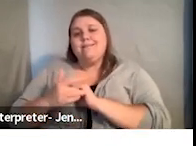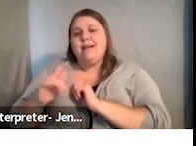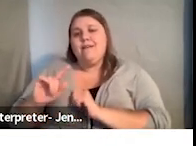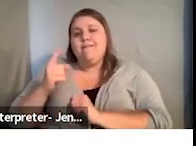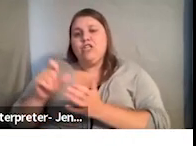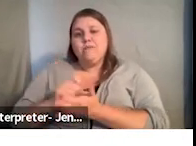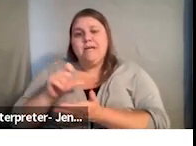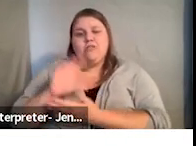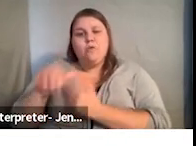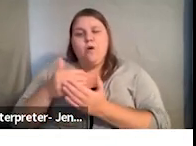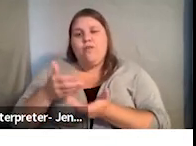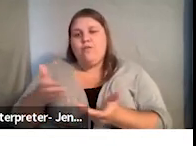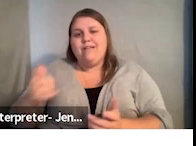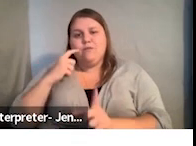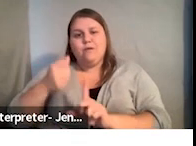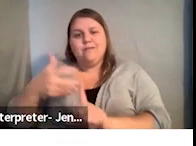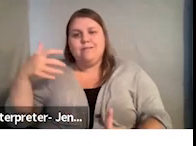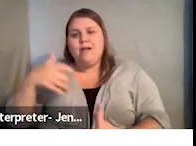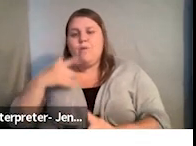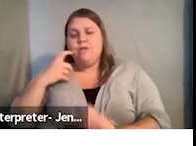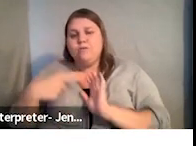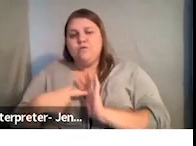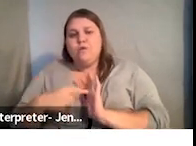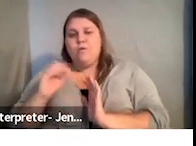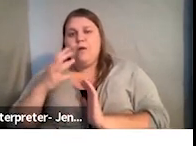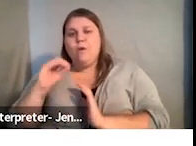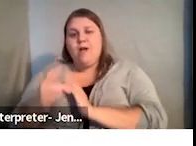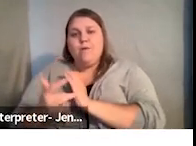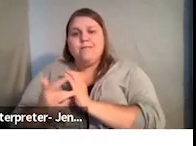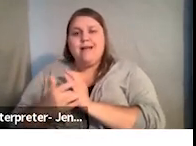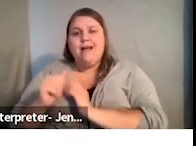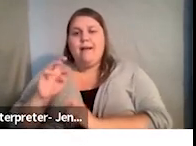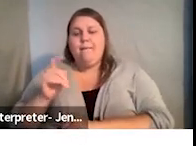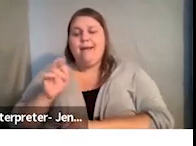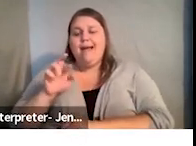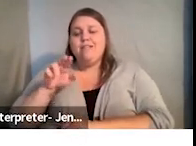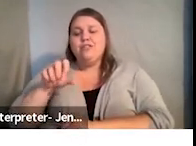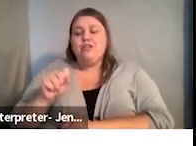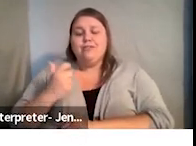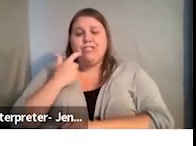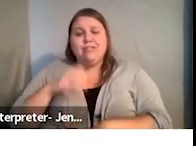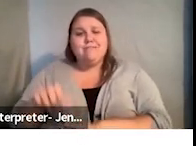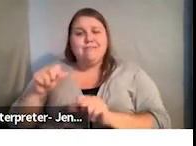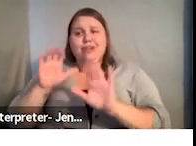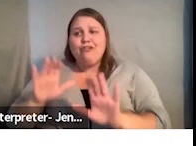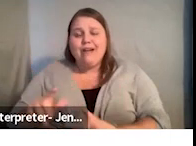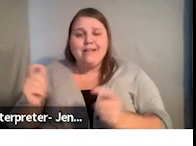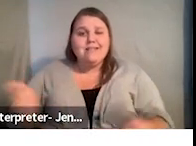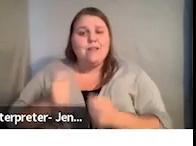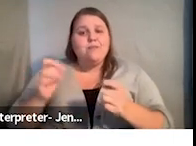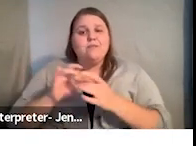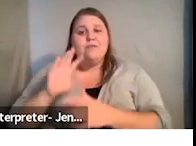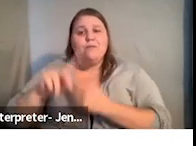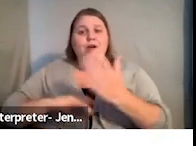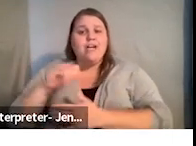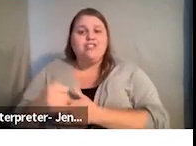I could list out. I wanted to draw your attention to the Ohio Tech Ambassadors, who just did a great kind of celebration of their project at the